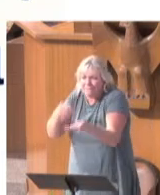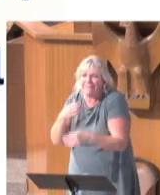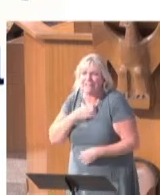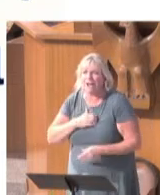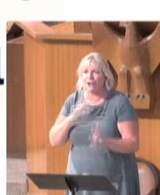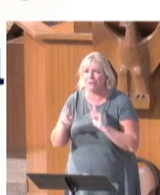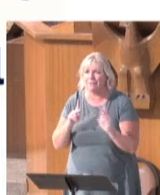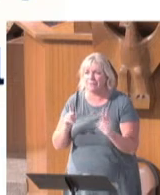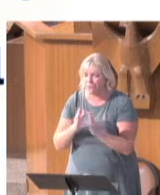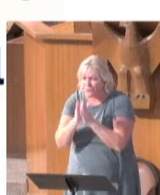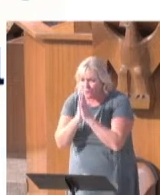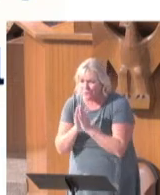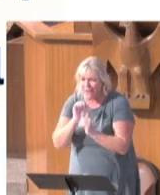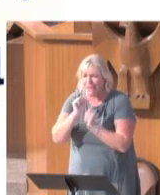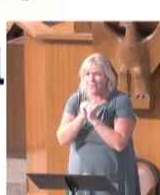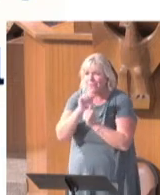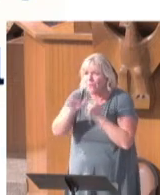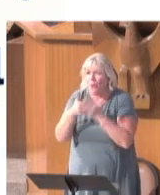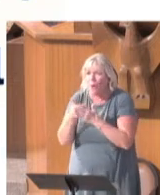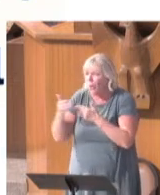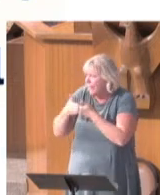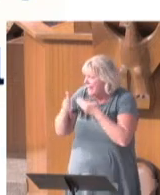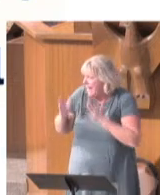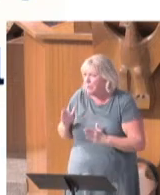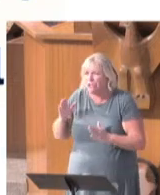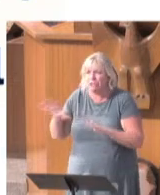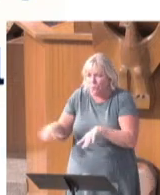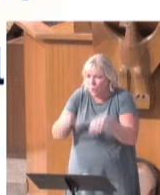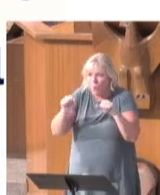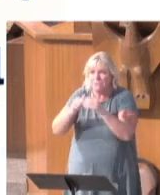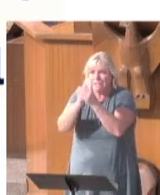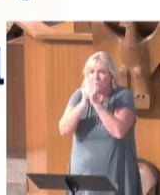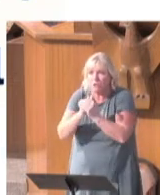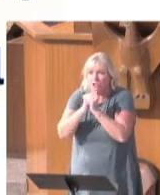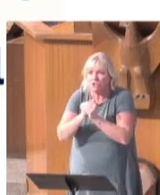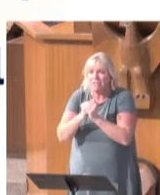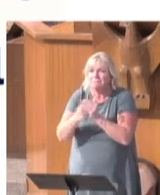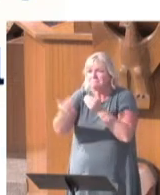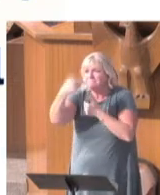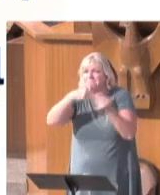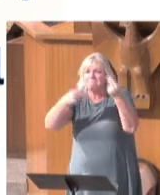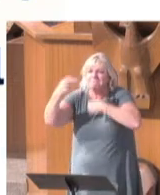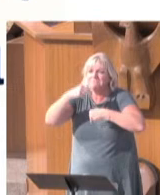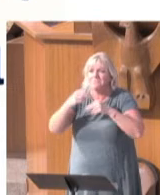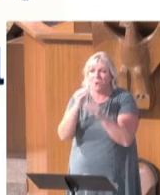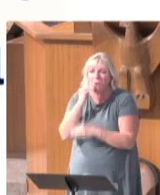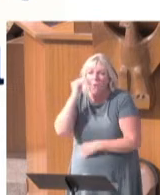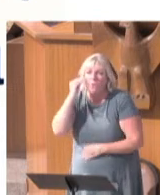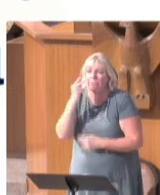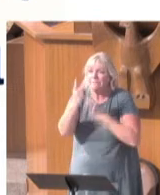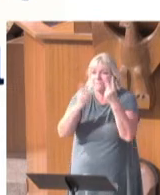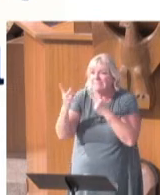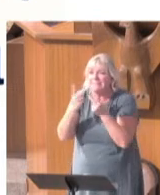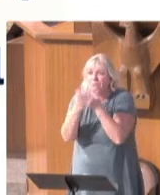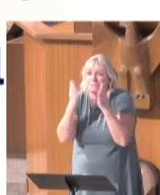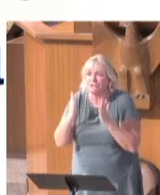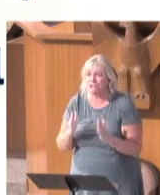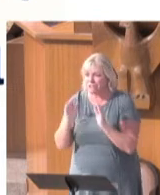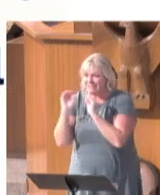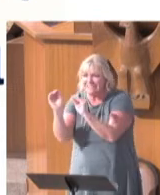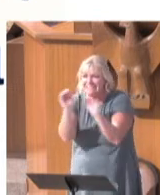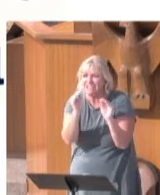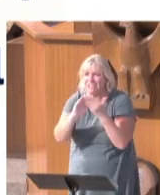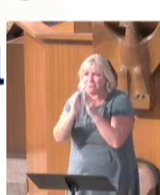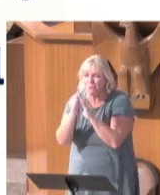village, praying with all of her neighbors, hosting worship in her home, visiting prisoners, teaching her